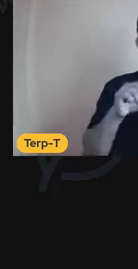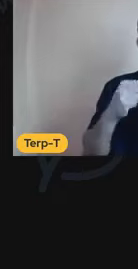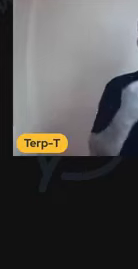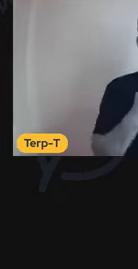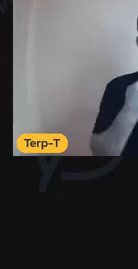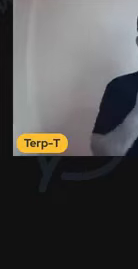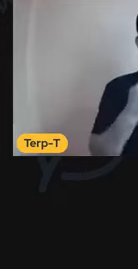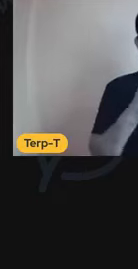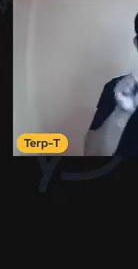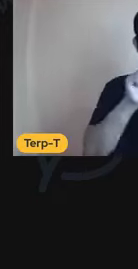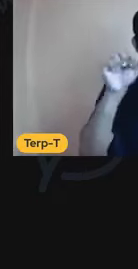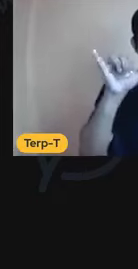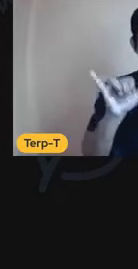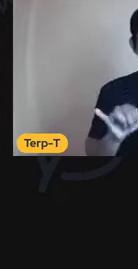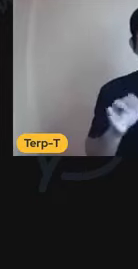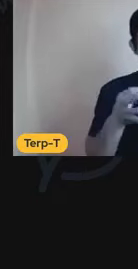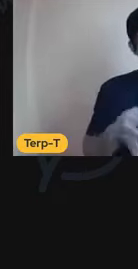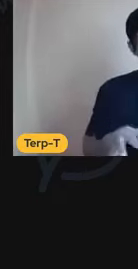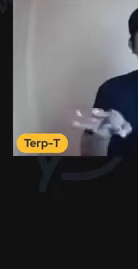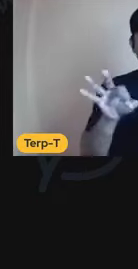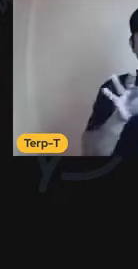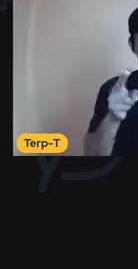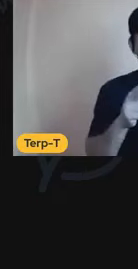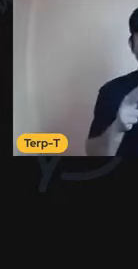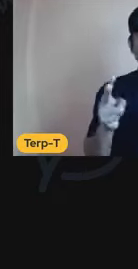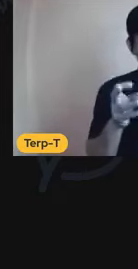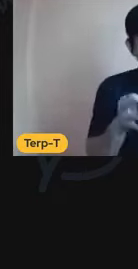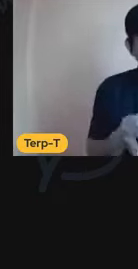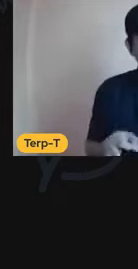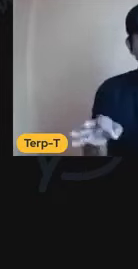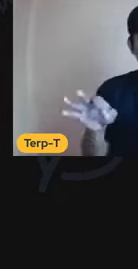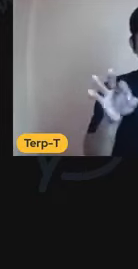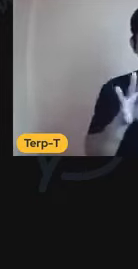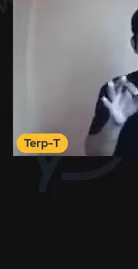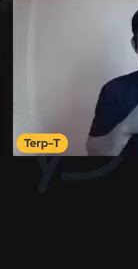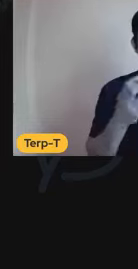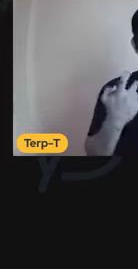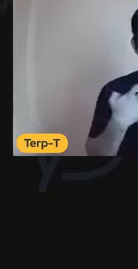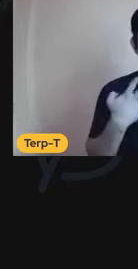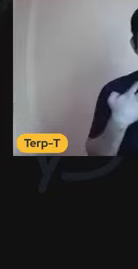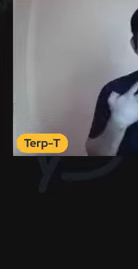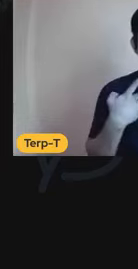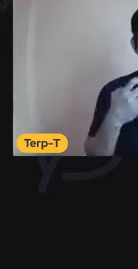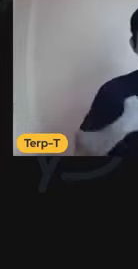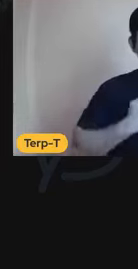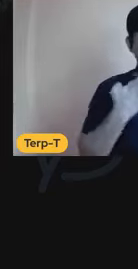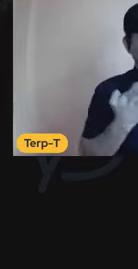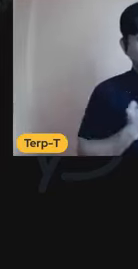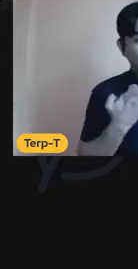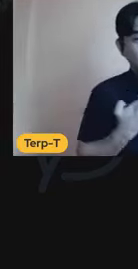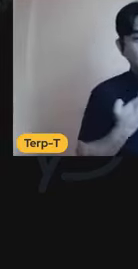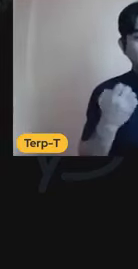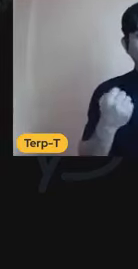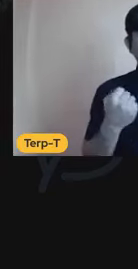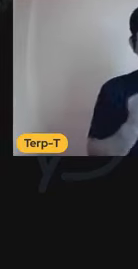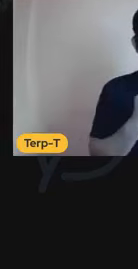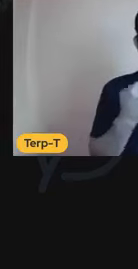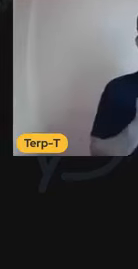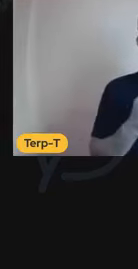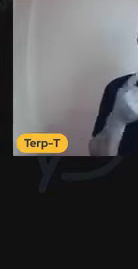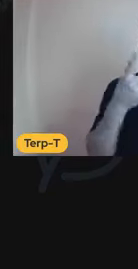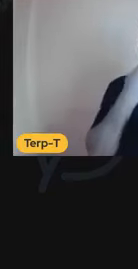The support system is very important, as having a strong support or emotional support, as she was mentioned